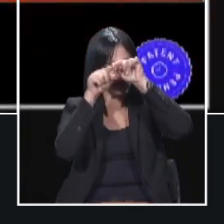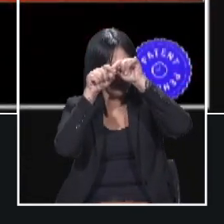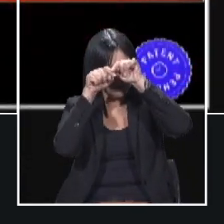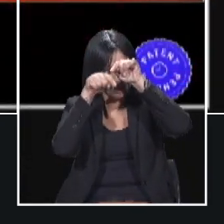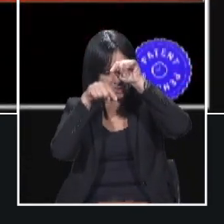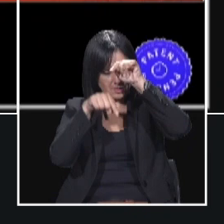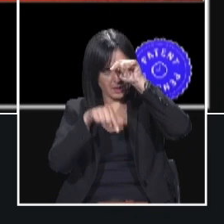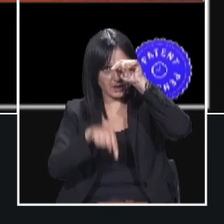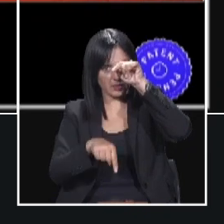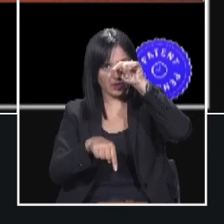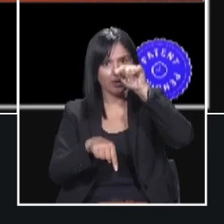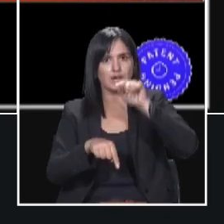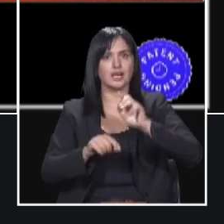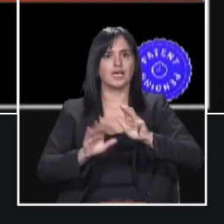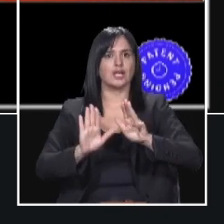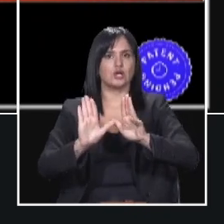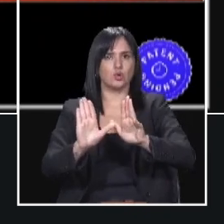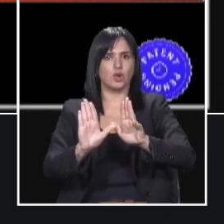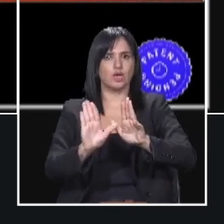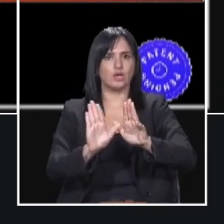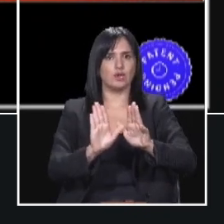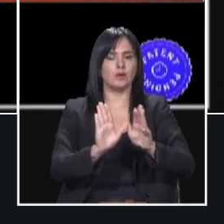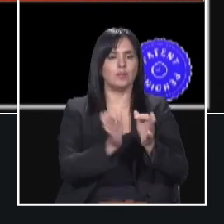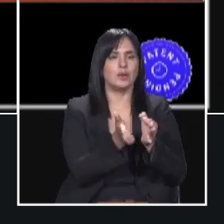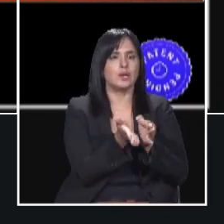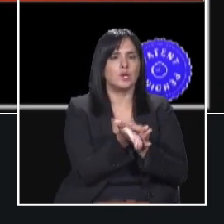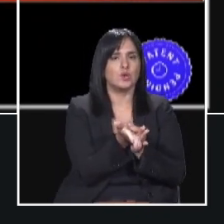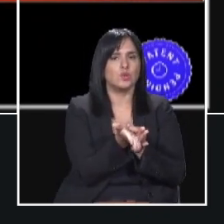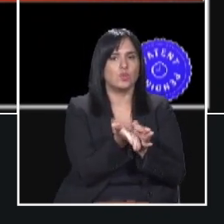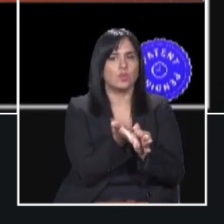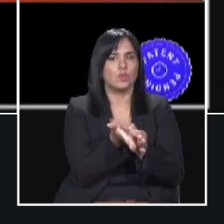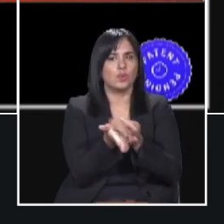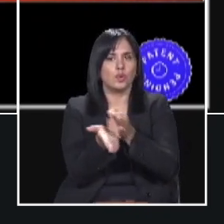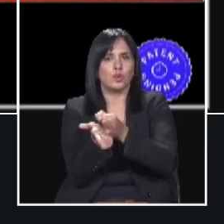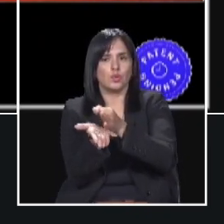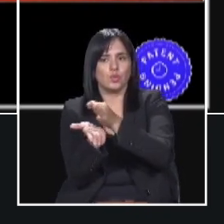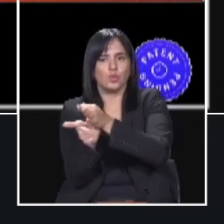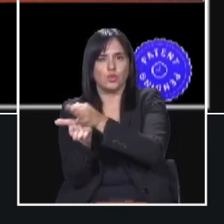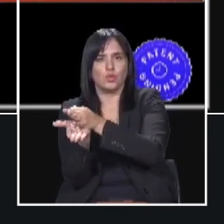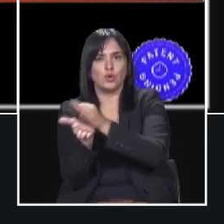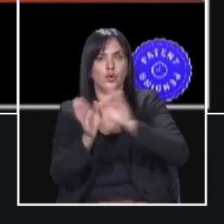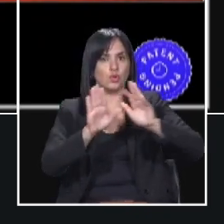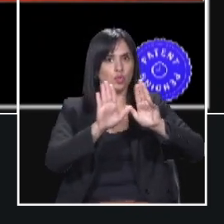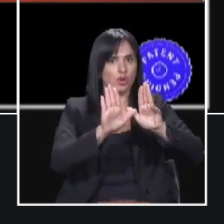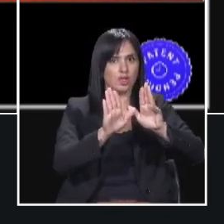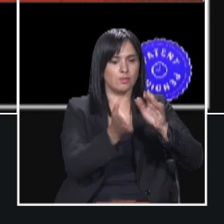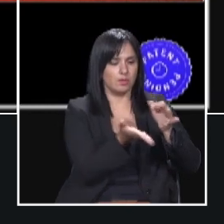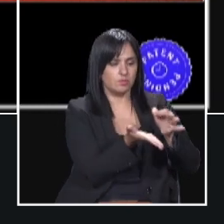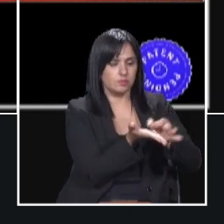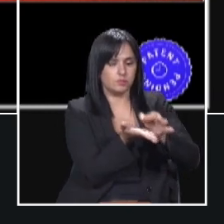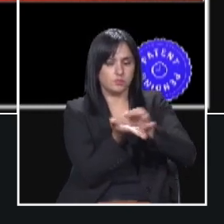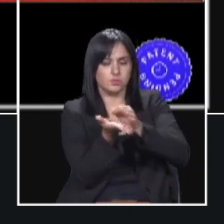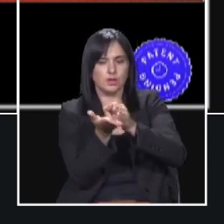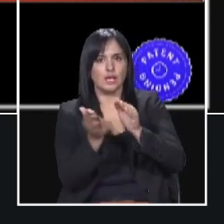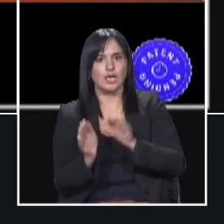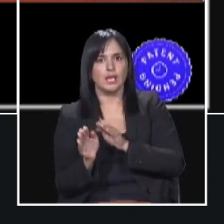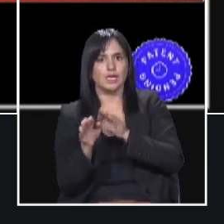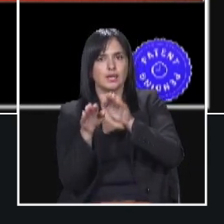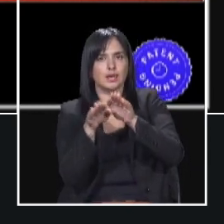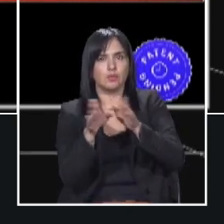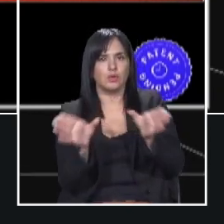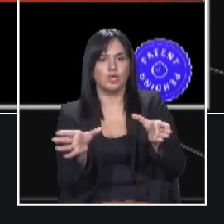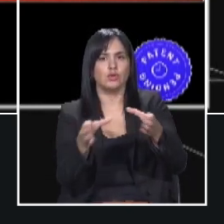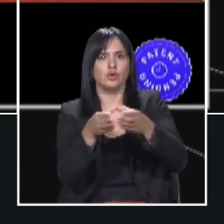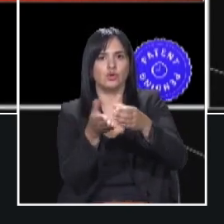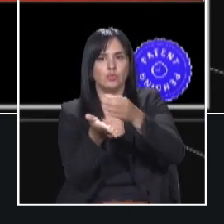9 cores. Yes, 9 different cores that are supporting a defined population of cells, and they are able to connect with